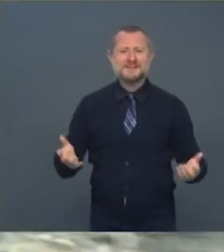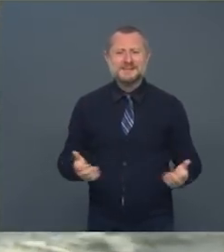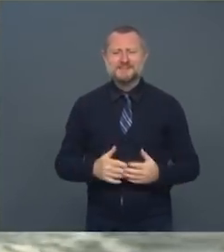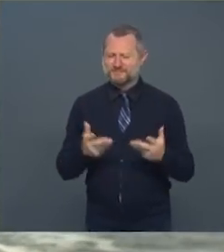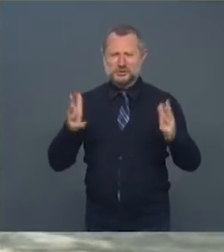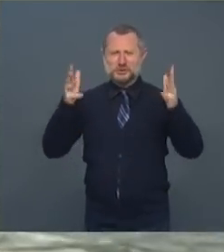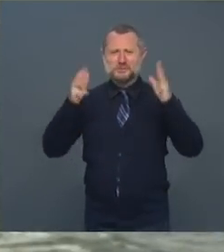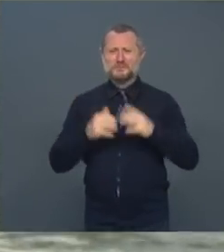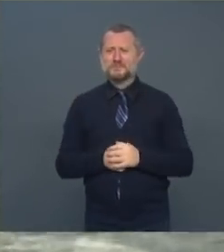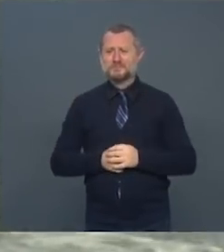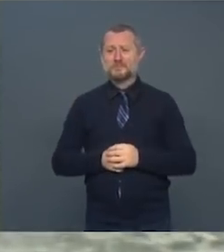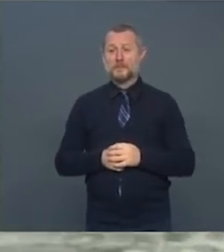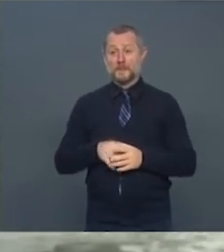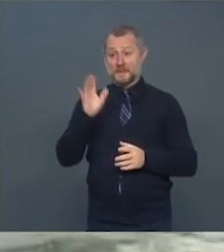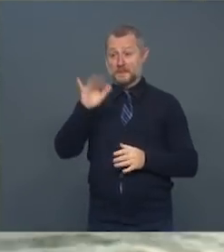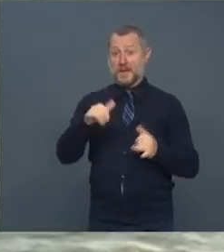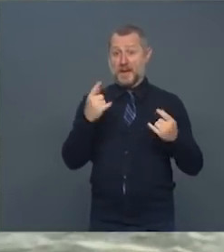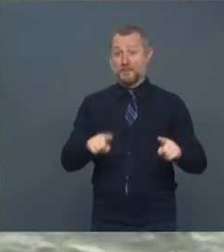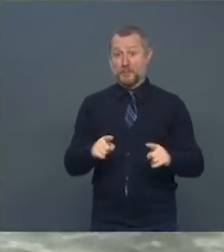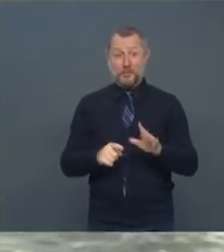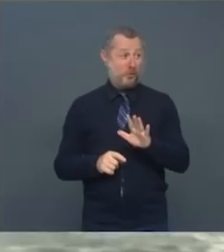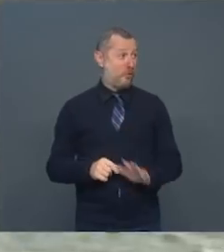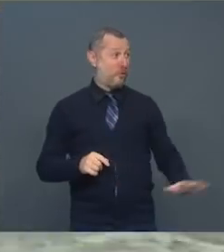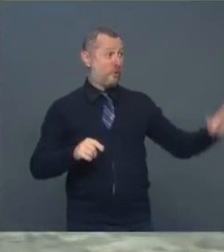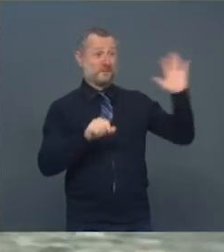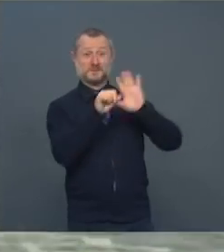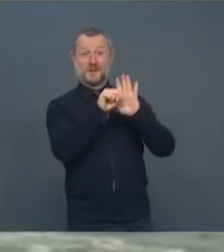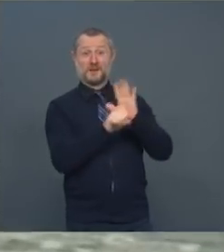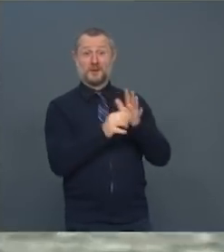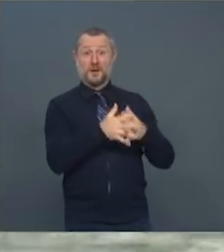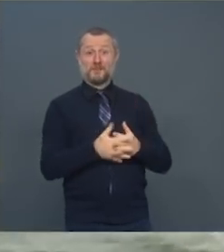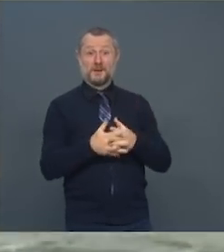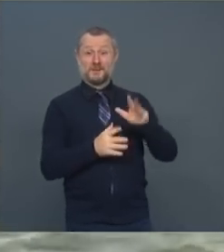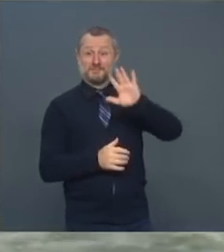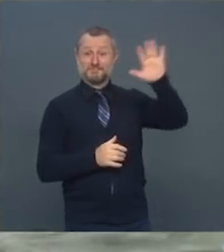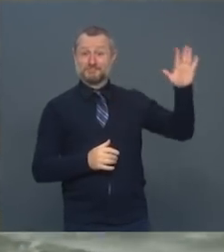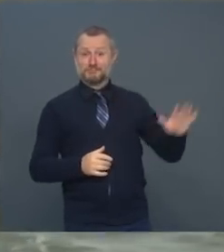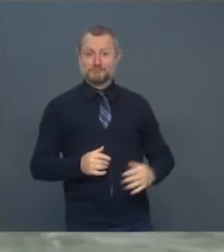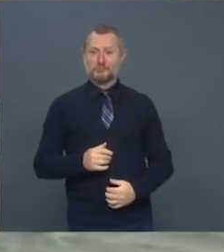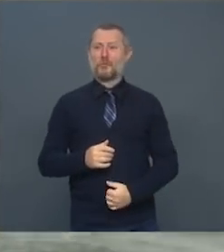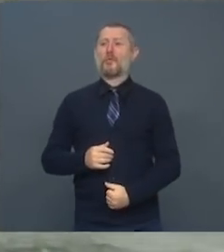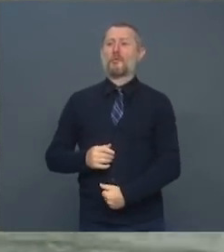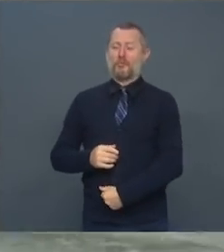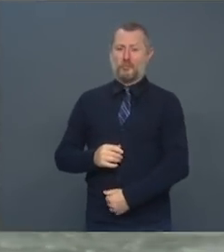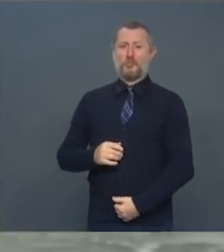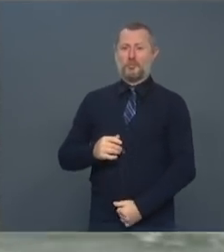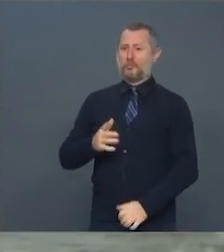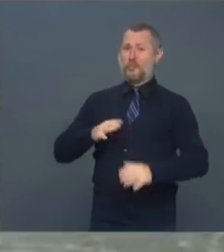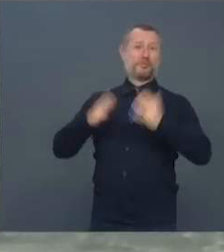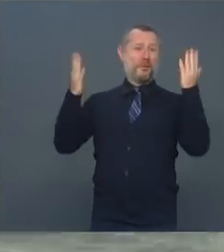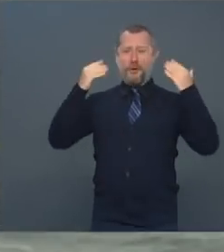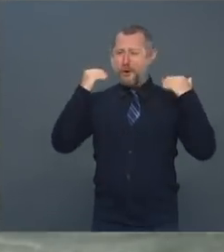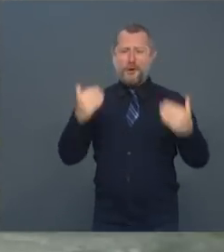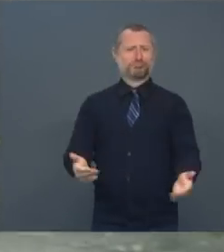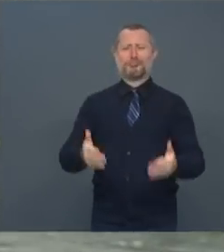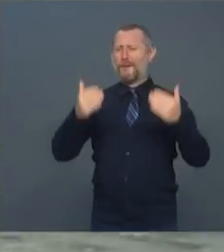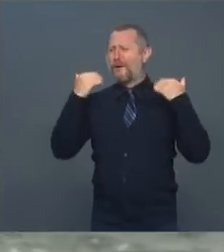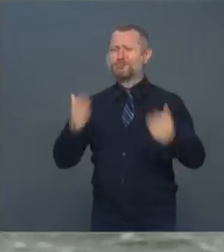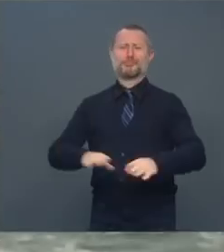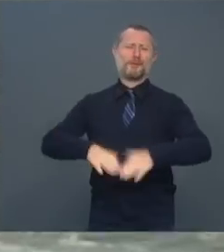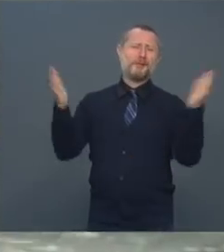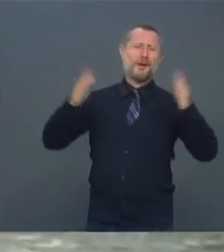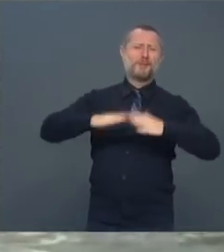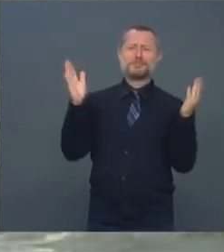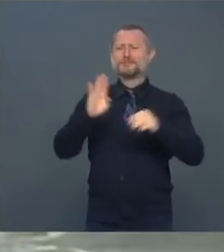opened. That's what happened in all these other states. We're going to increase economic activity right away. Let's get